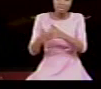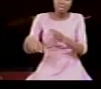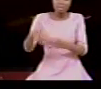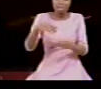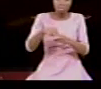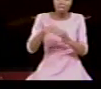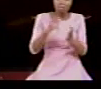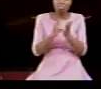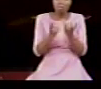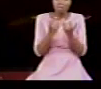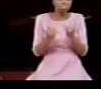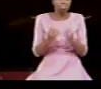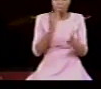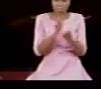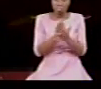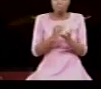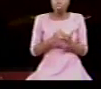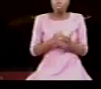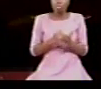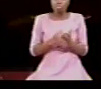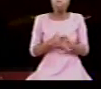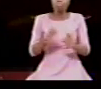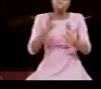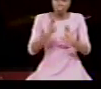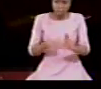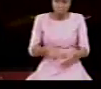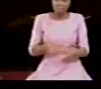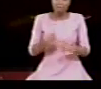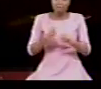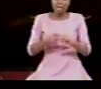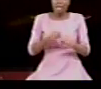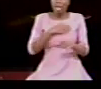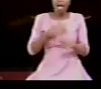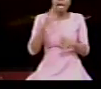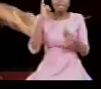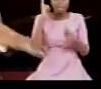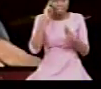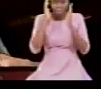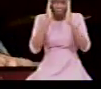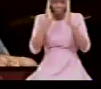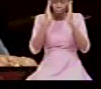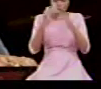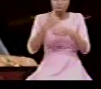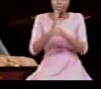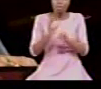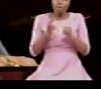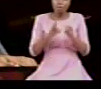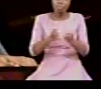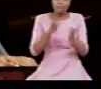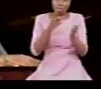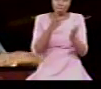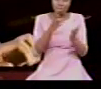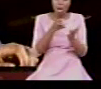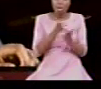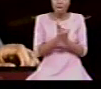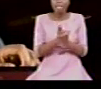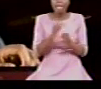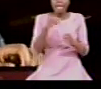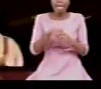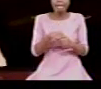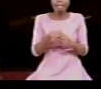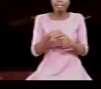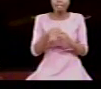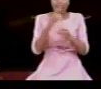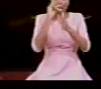now, stop that. Sit down and listen and make your ways right. In Jeremiah 4, verse